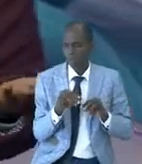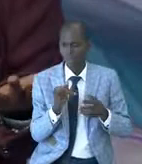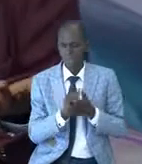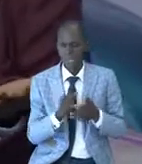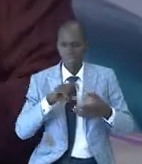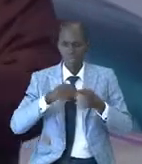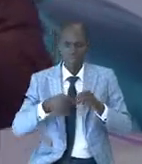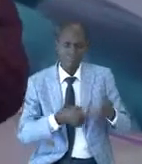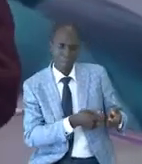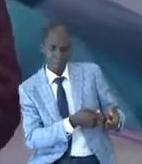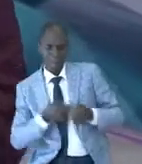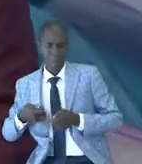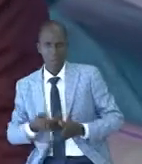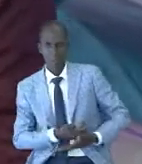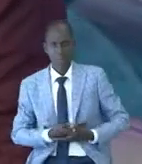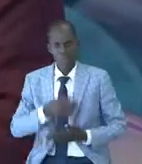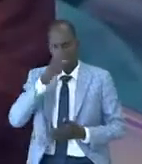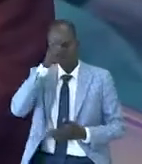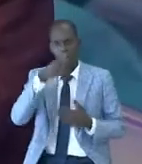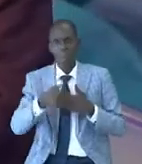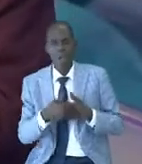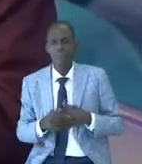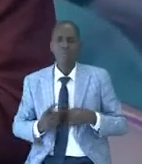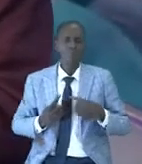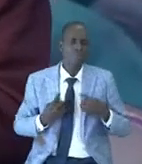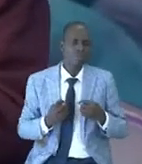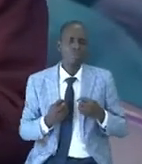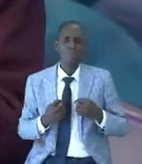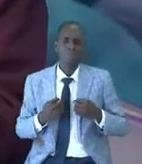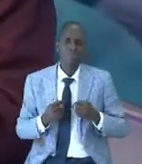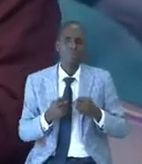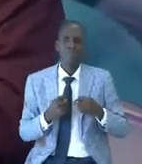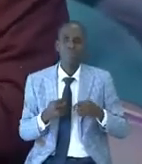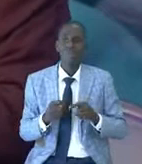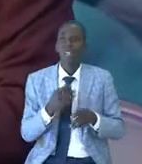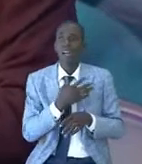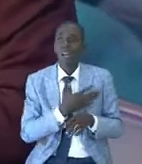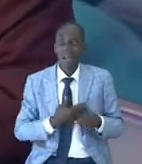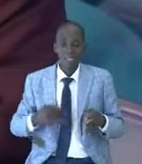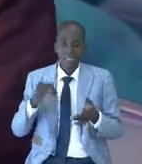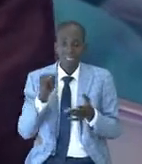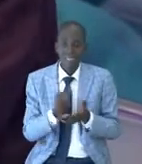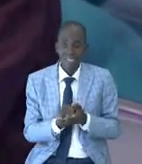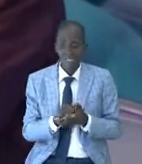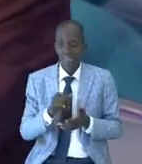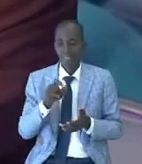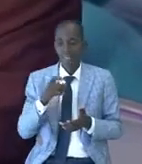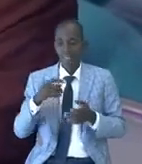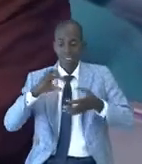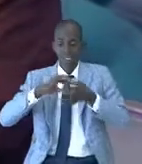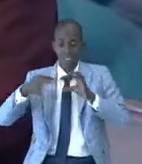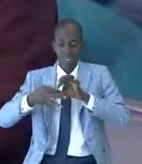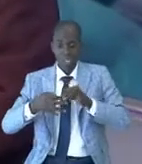Tried. And the chain, the length of the chain, determined the